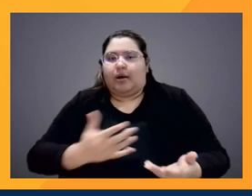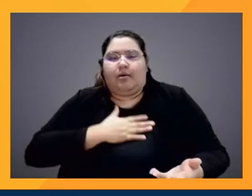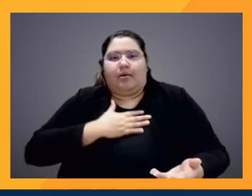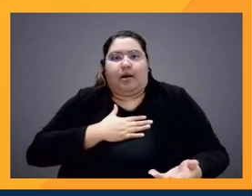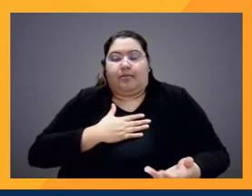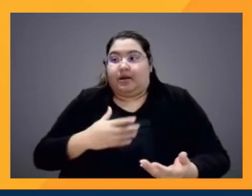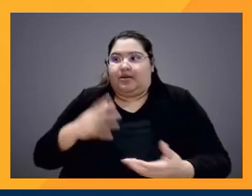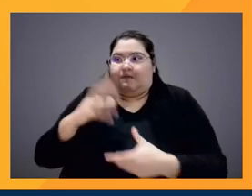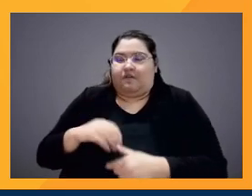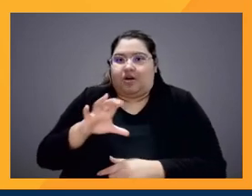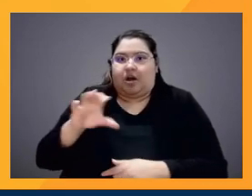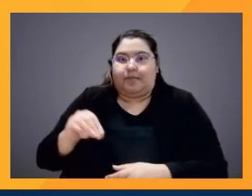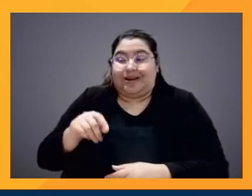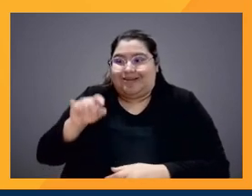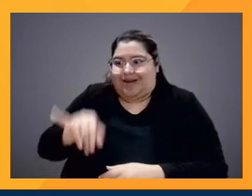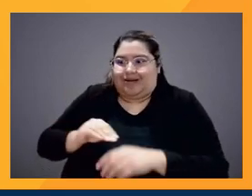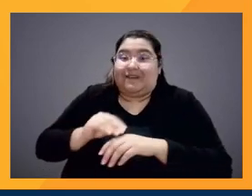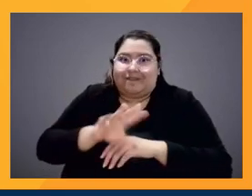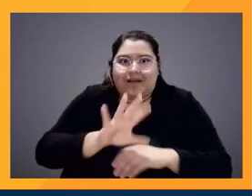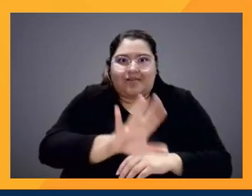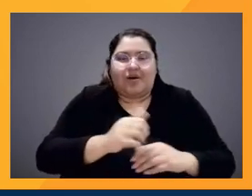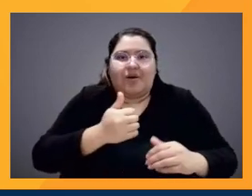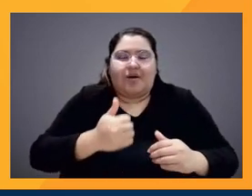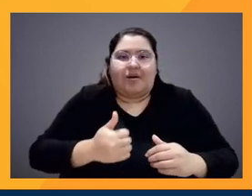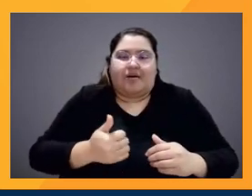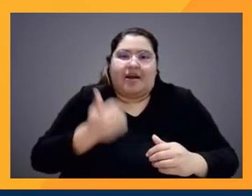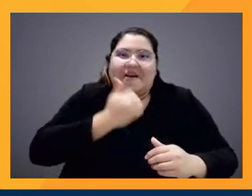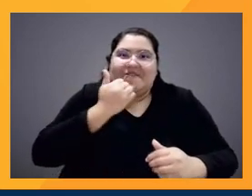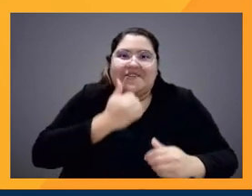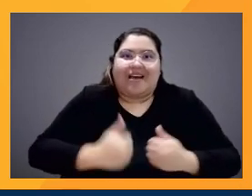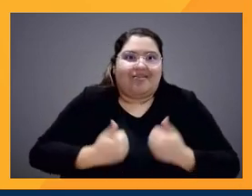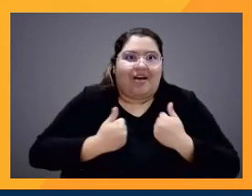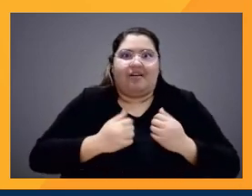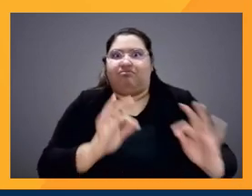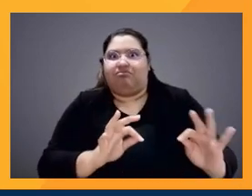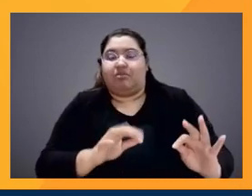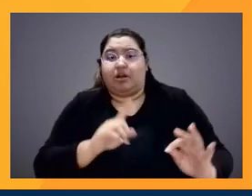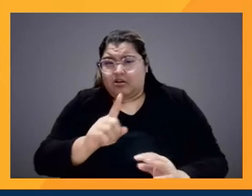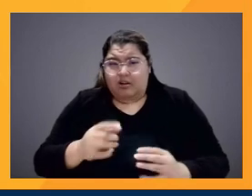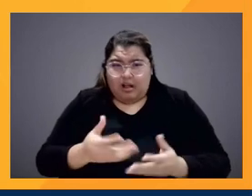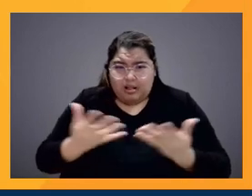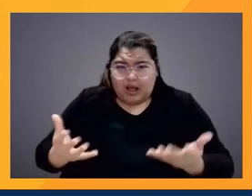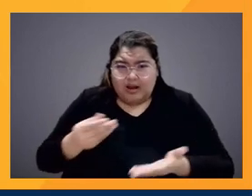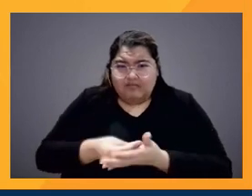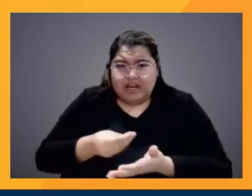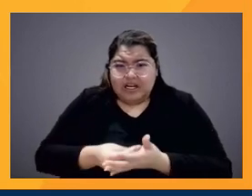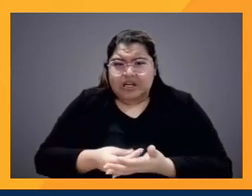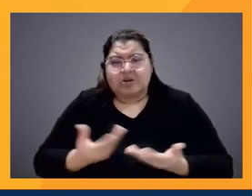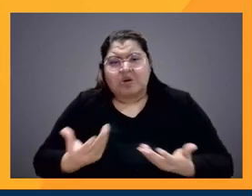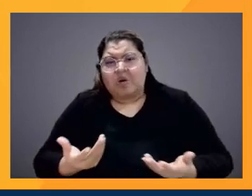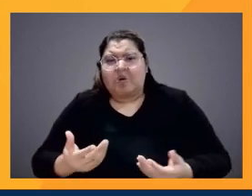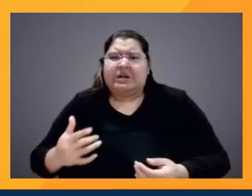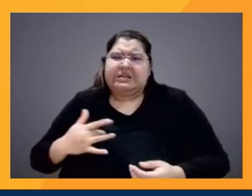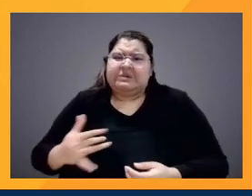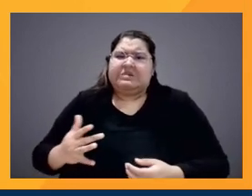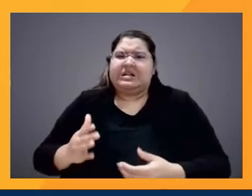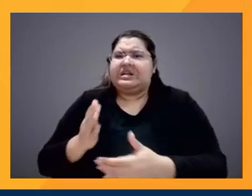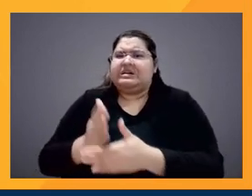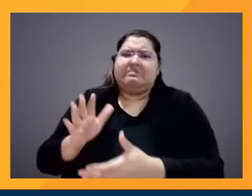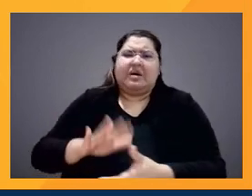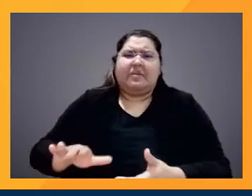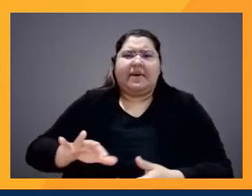and long-standing engagement in what does an equitable economy look like? Of course, it's because, like, in some sense, I think that's an